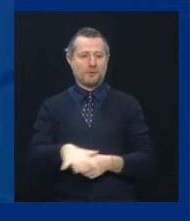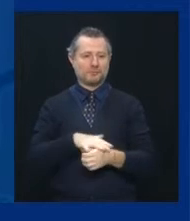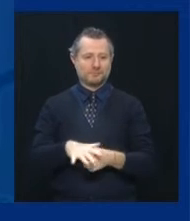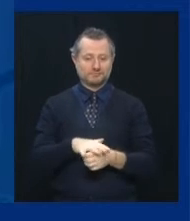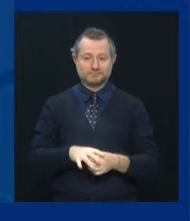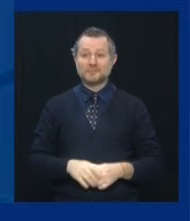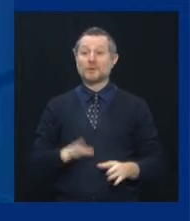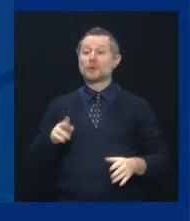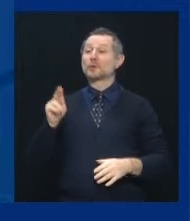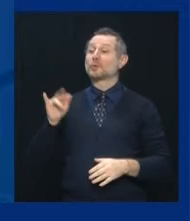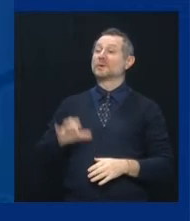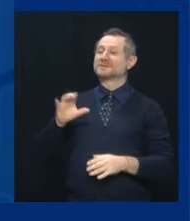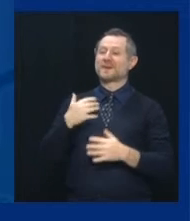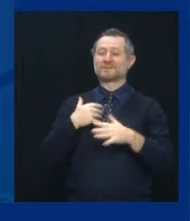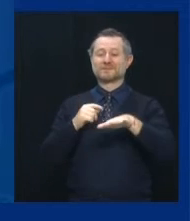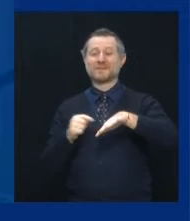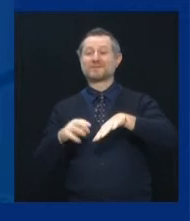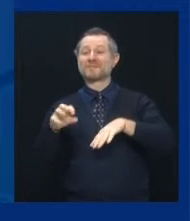Staten Island,